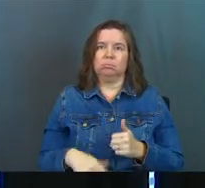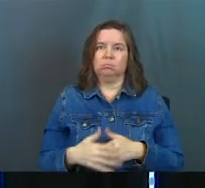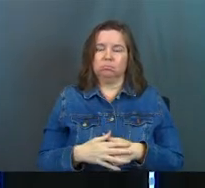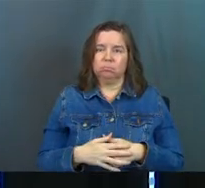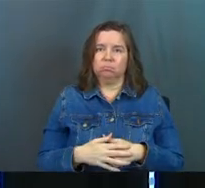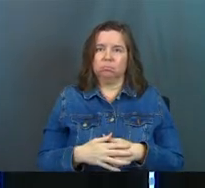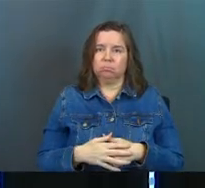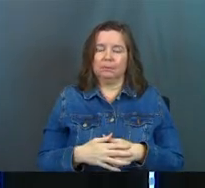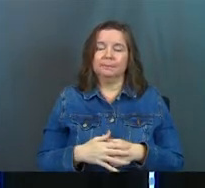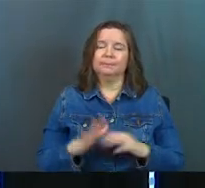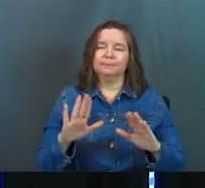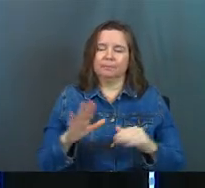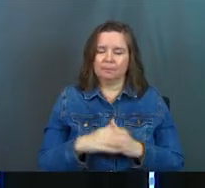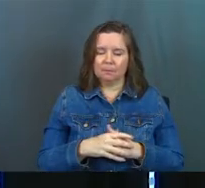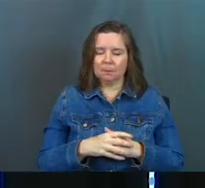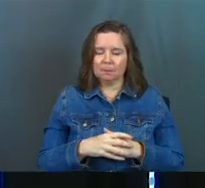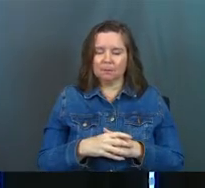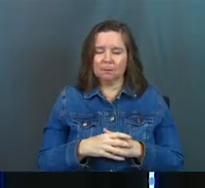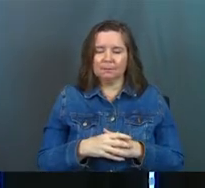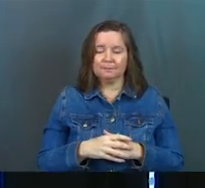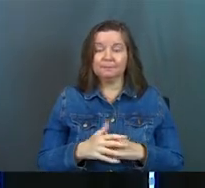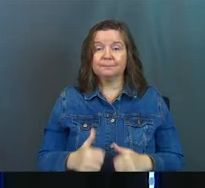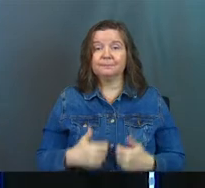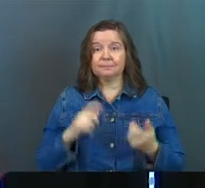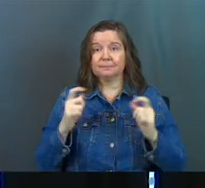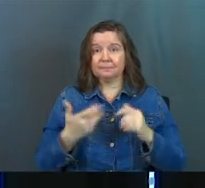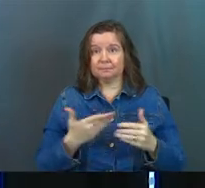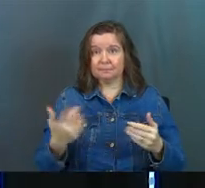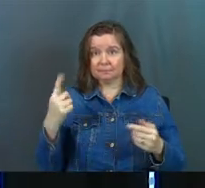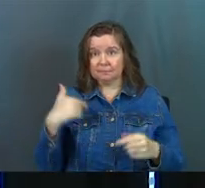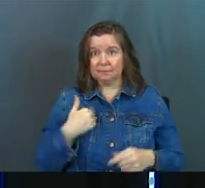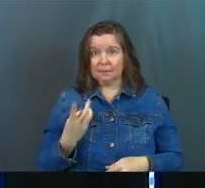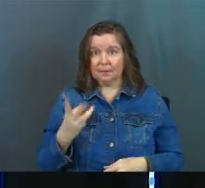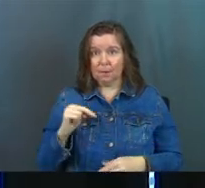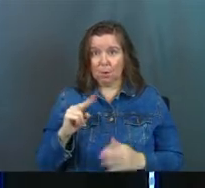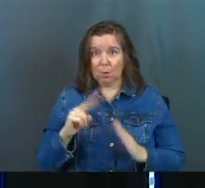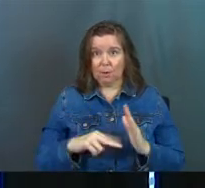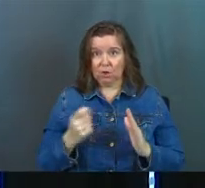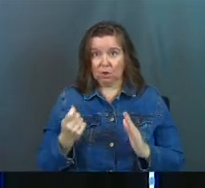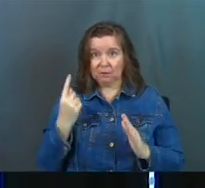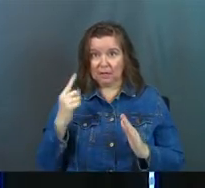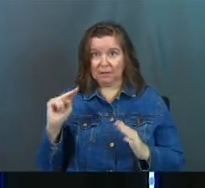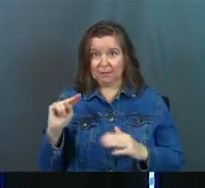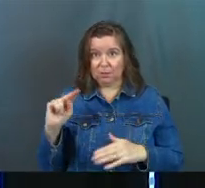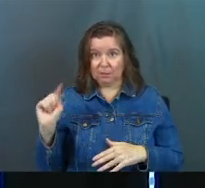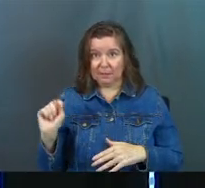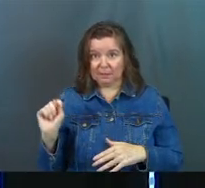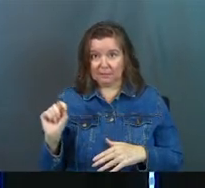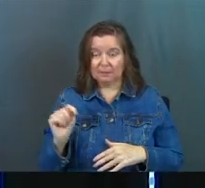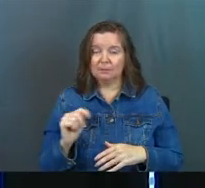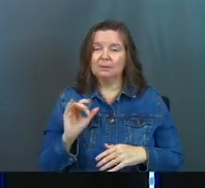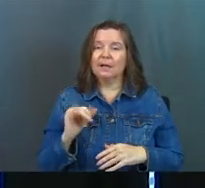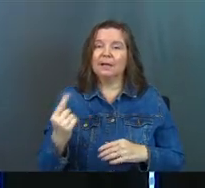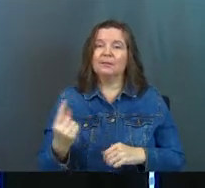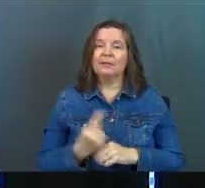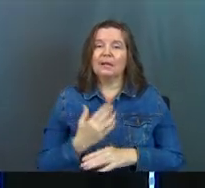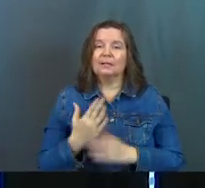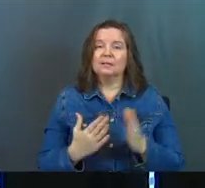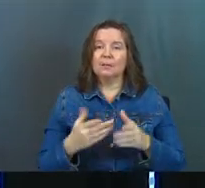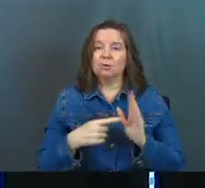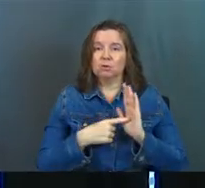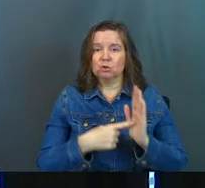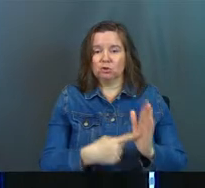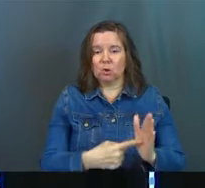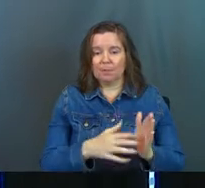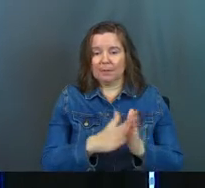front. Here, one of the most life-changing things that happened for me in my own reading and understanding of the New Testament is the day that somebody